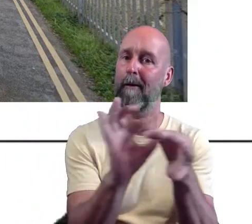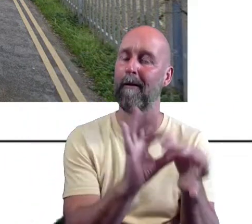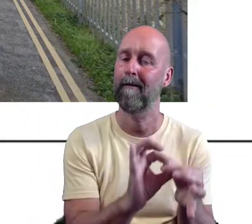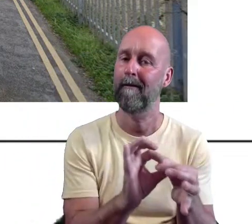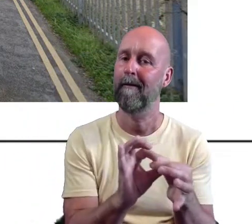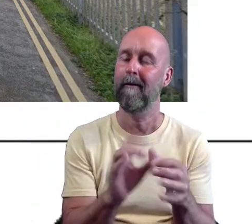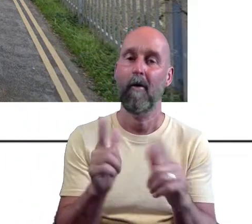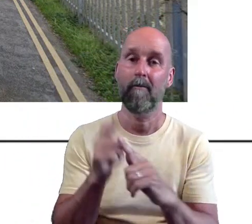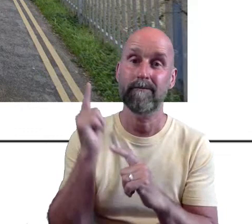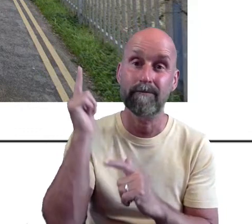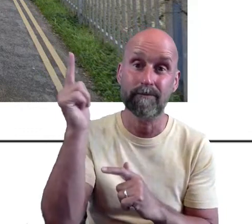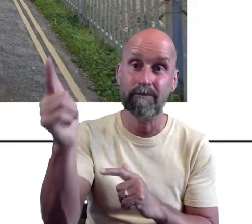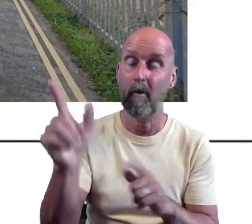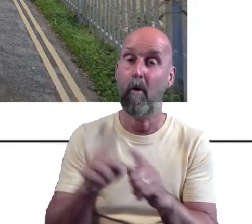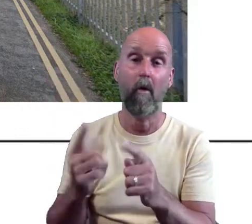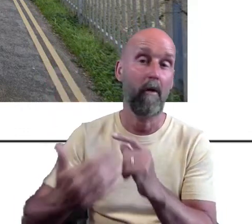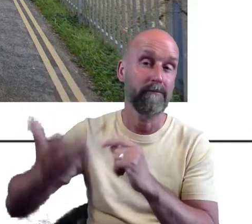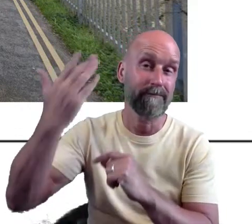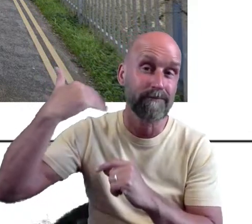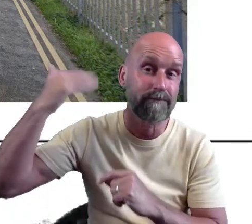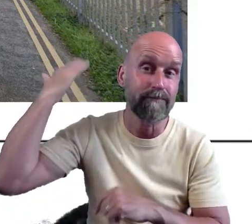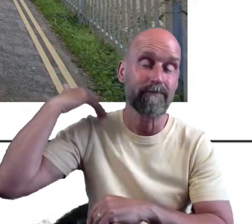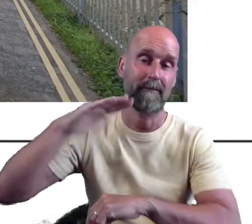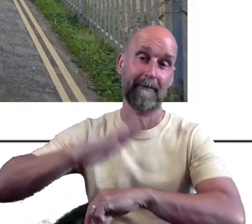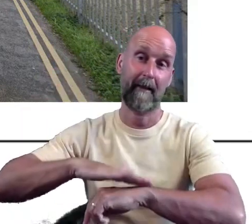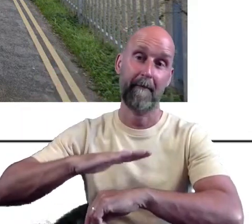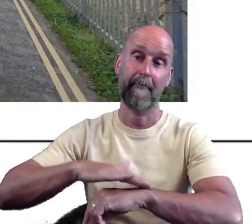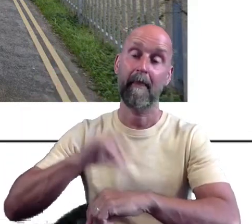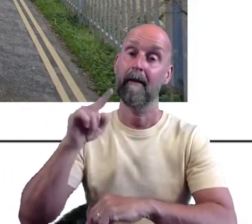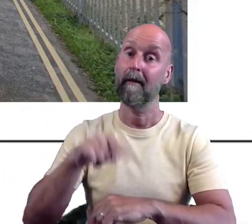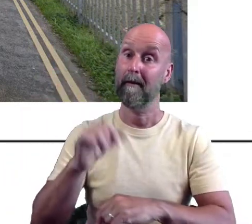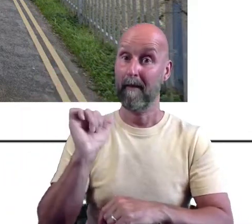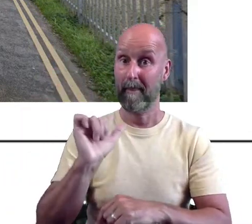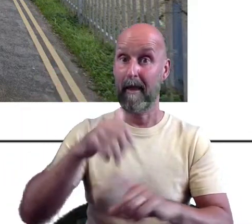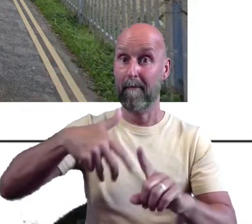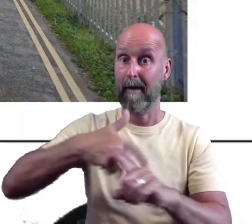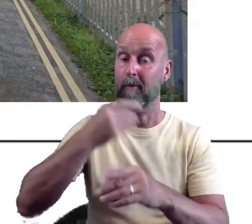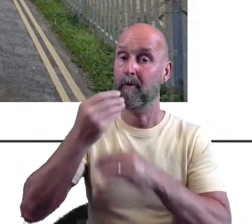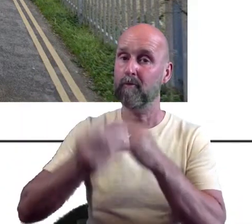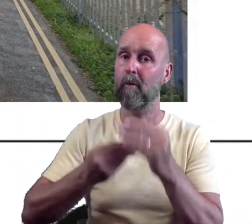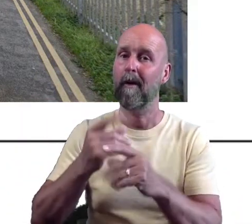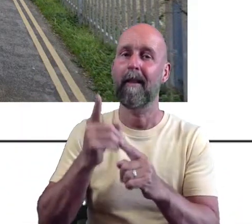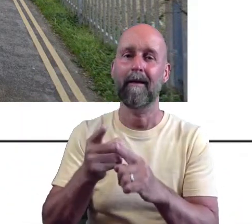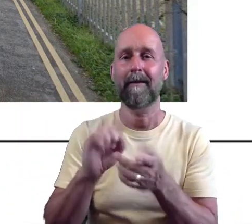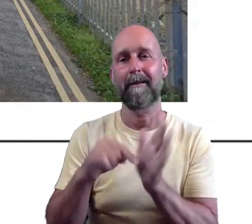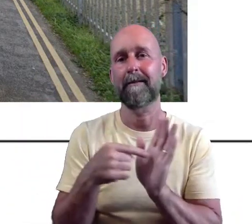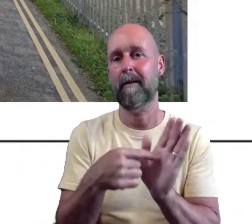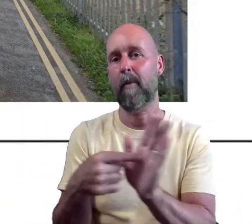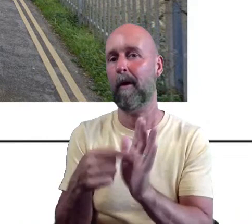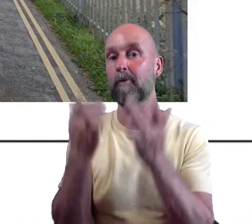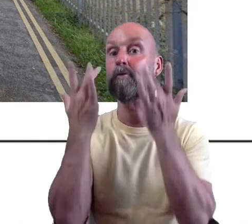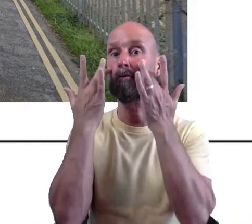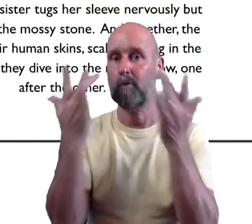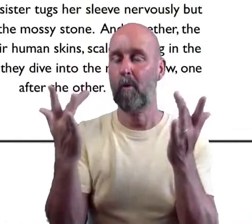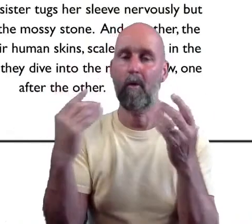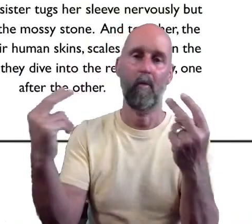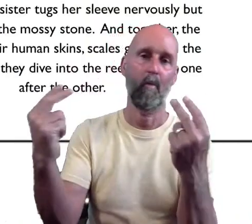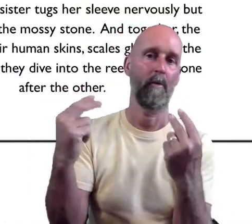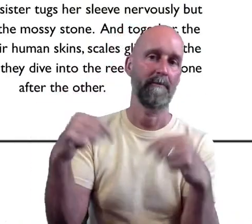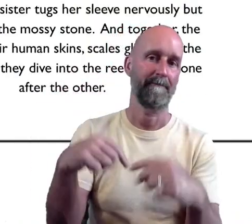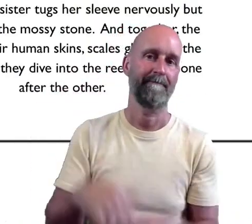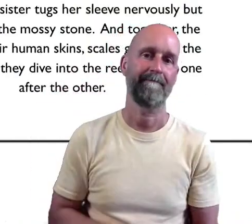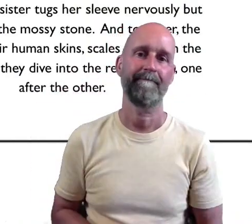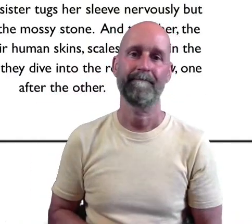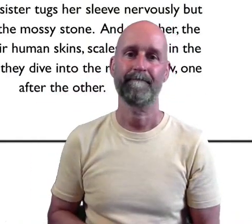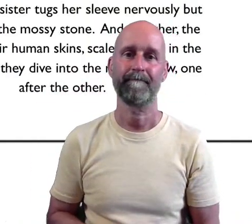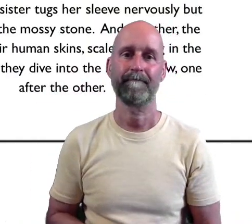or distant times. And this location backstory used symbolic connections to achieve this effect. But one